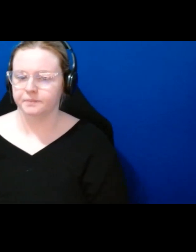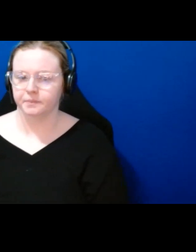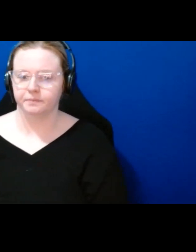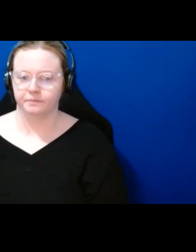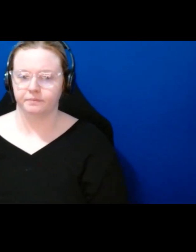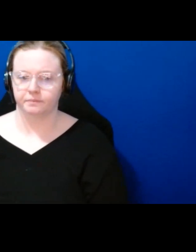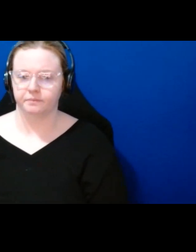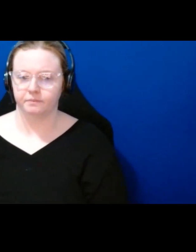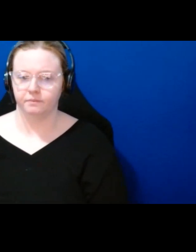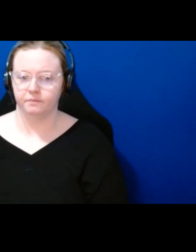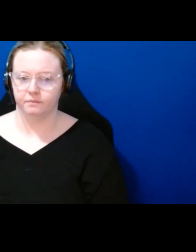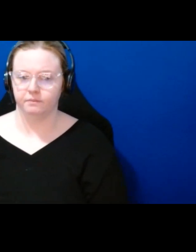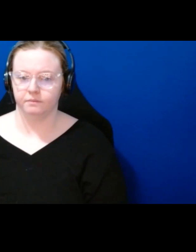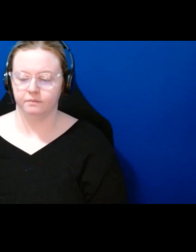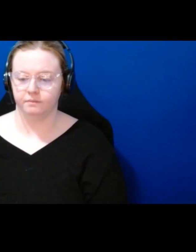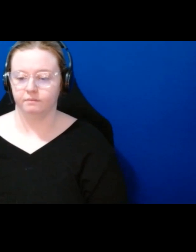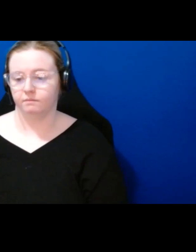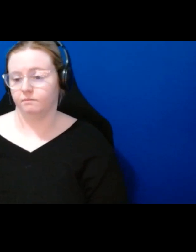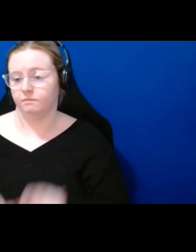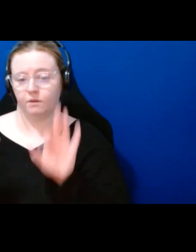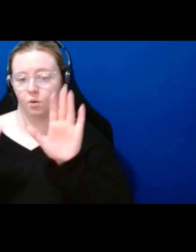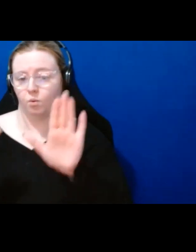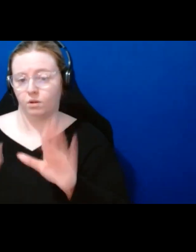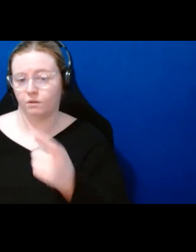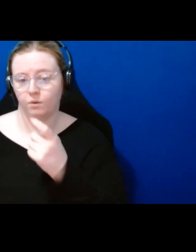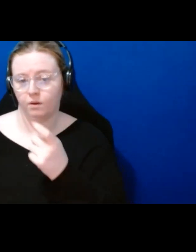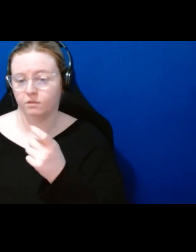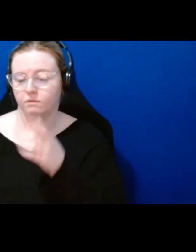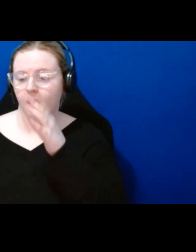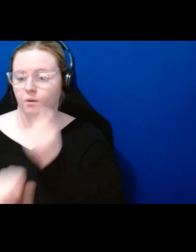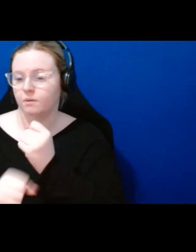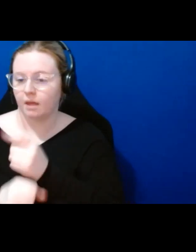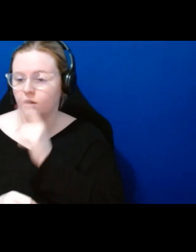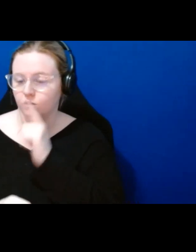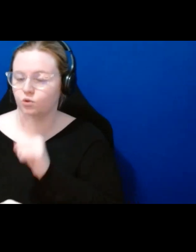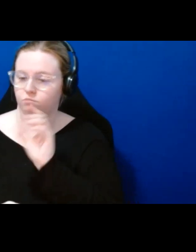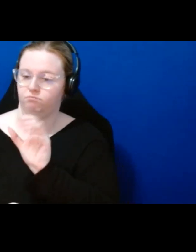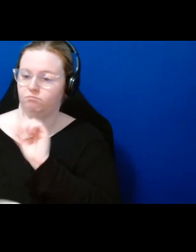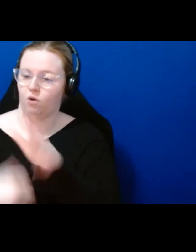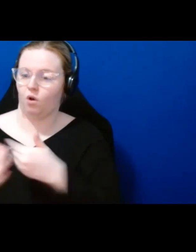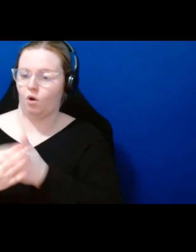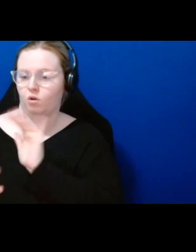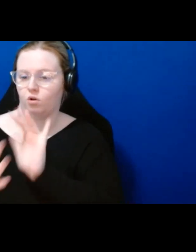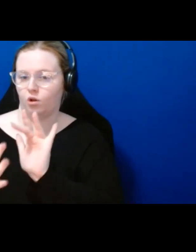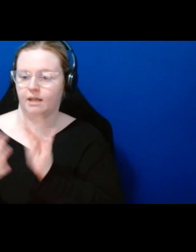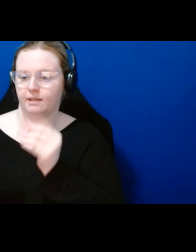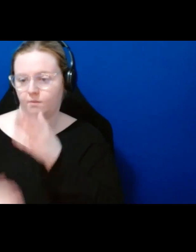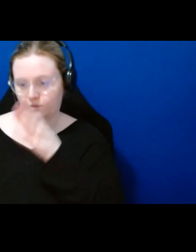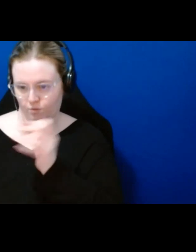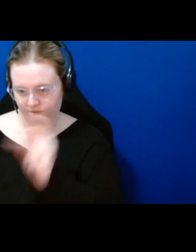And again, Mike, fantastic question. I will make sure that you have all the contact information that you need to reach out.